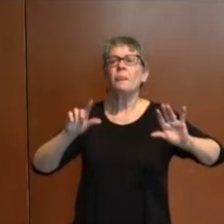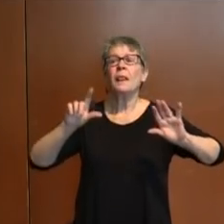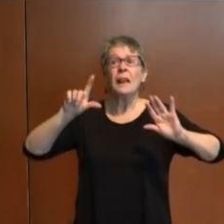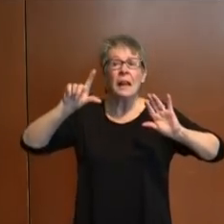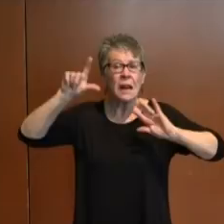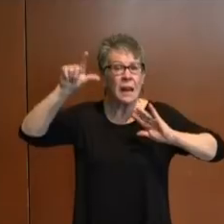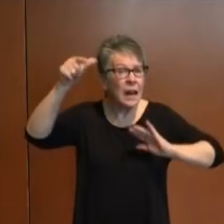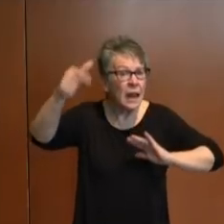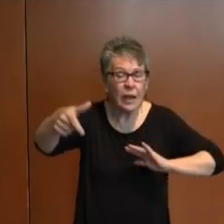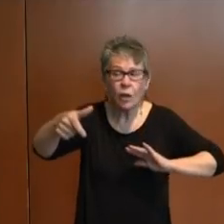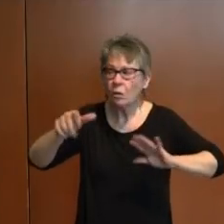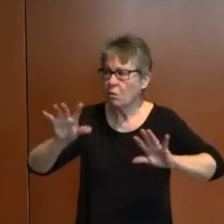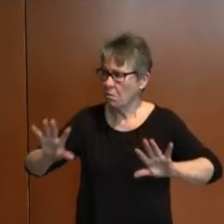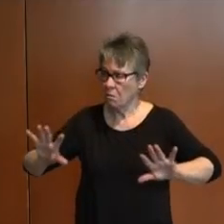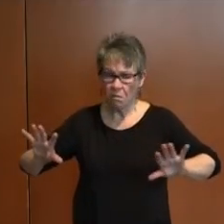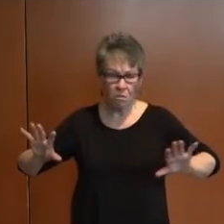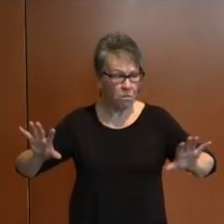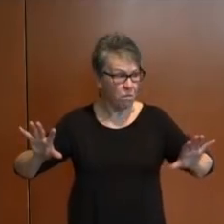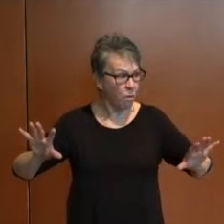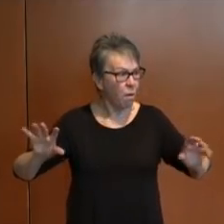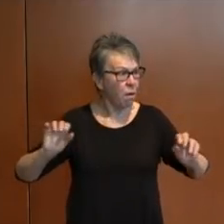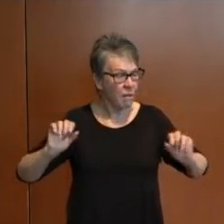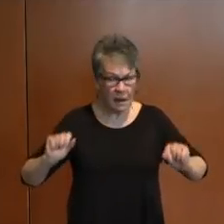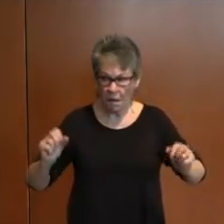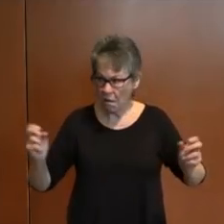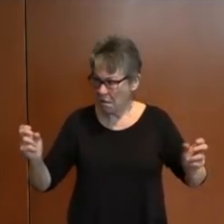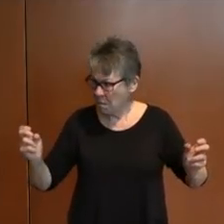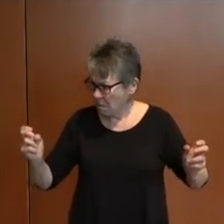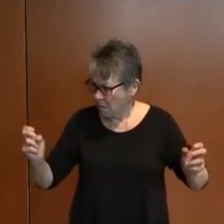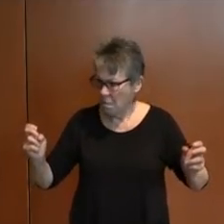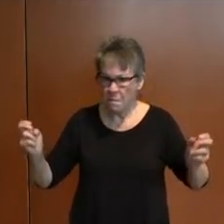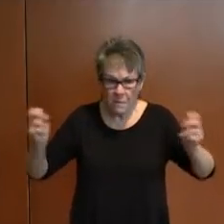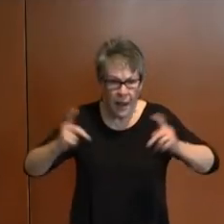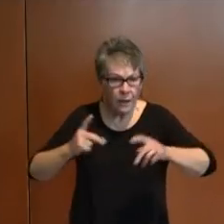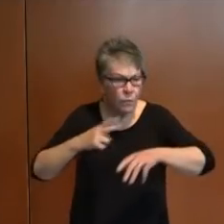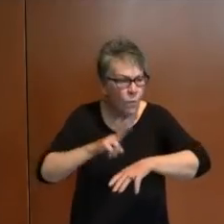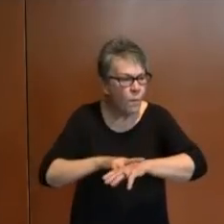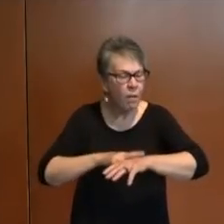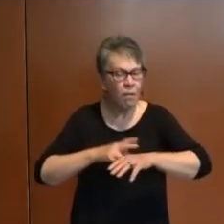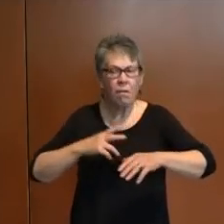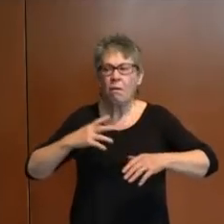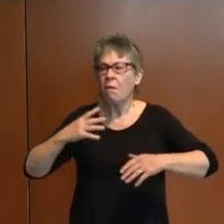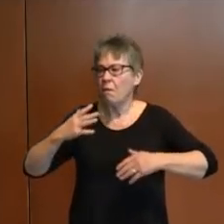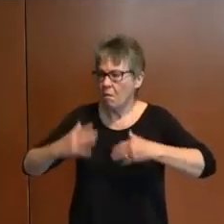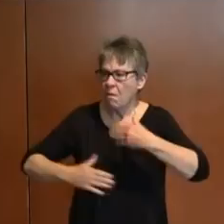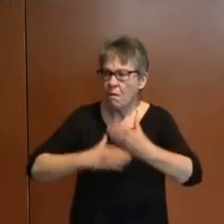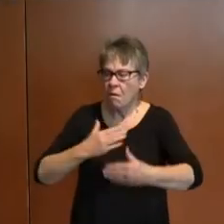all of the above. Tomorrow, 2 o'clock, same time, same station. Thank you.